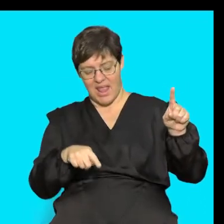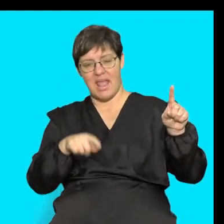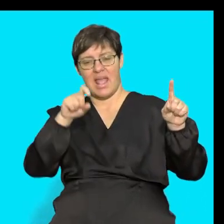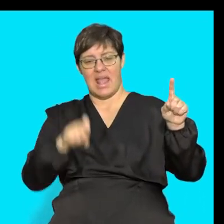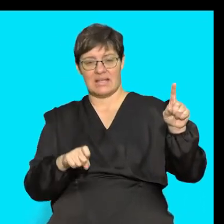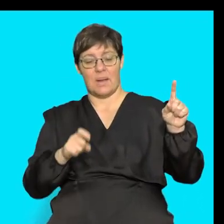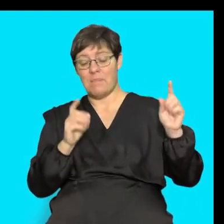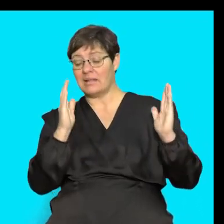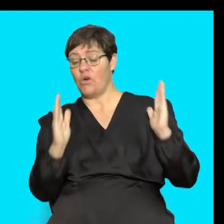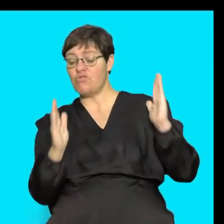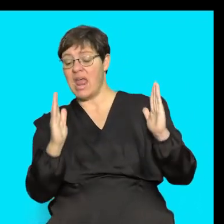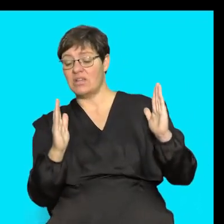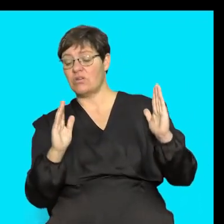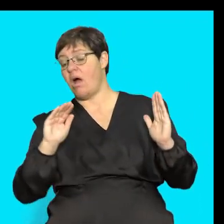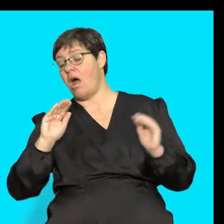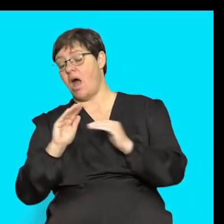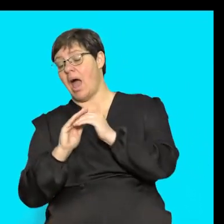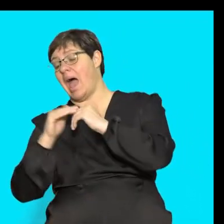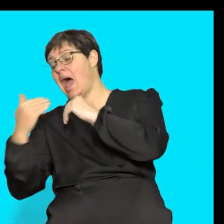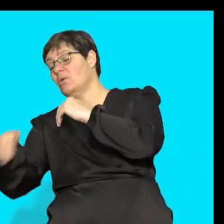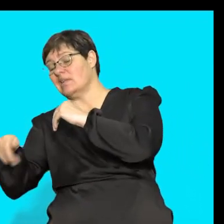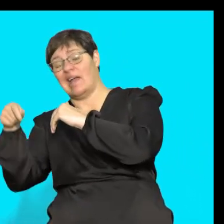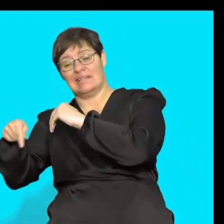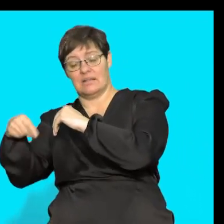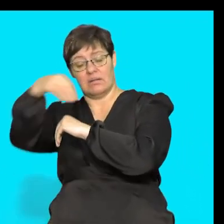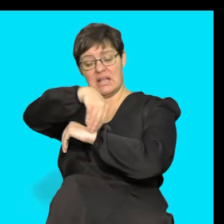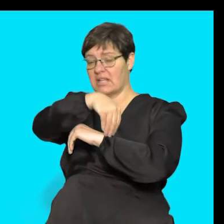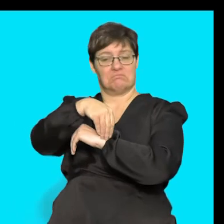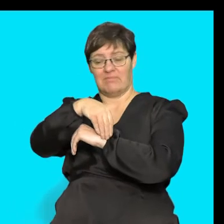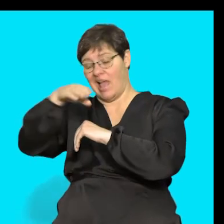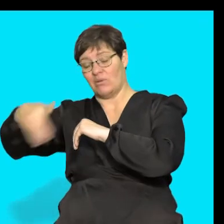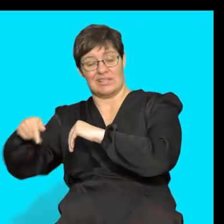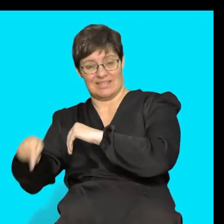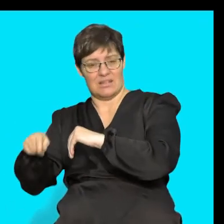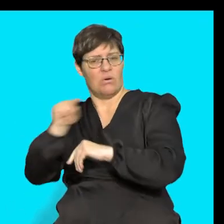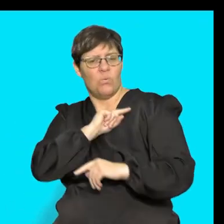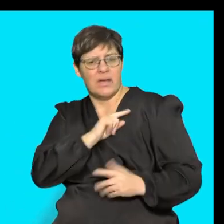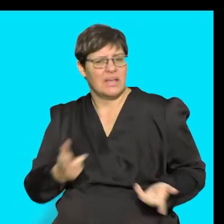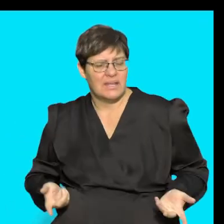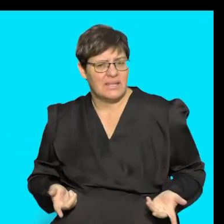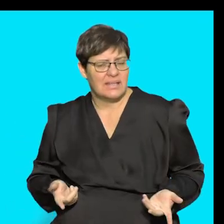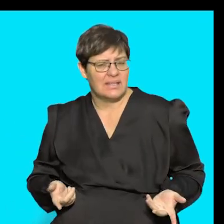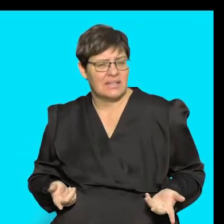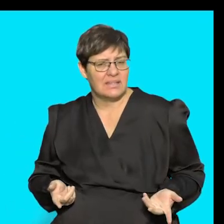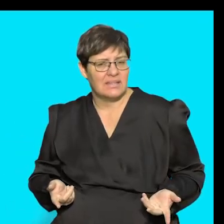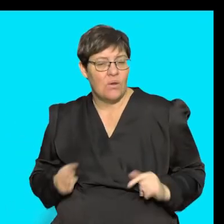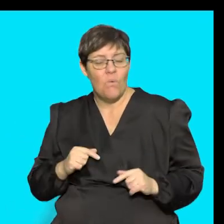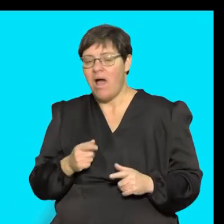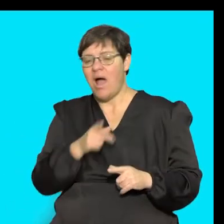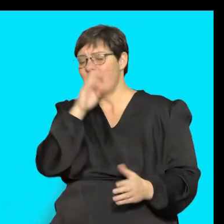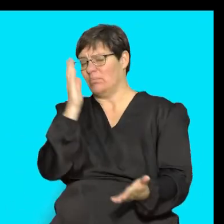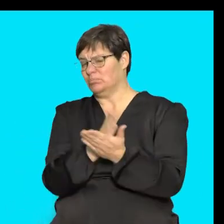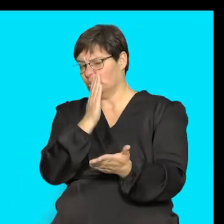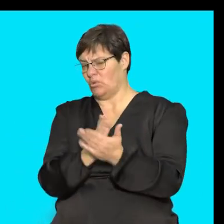lies beyond the range of the values in the data set. This is because, why? This is because